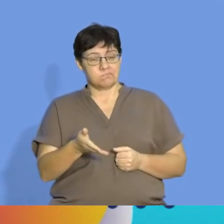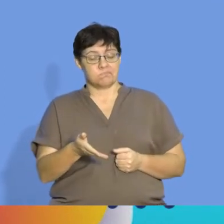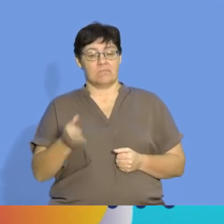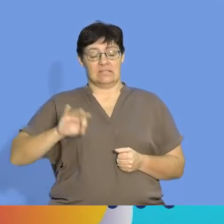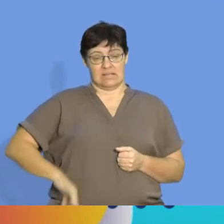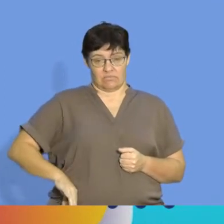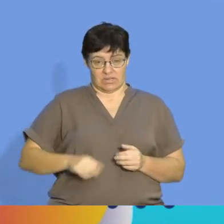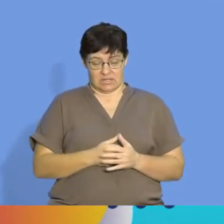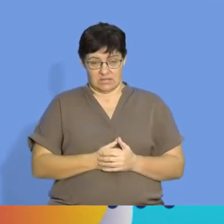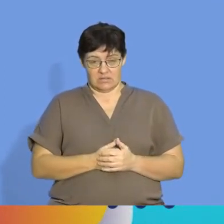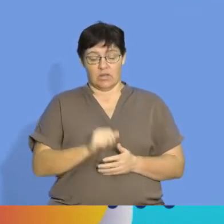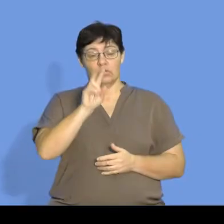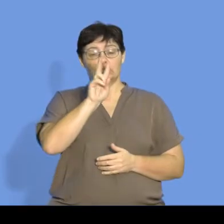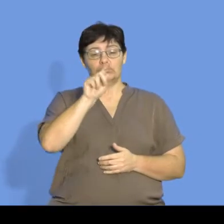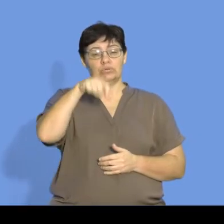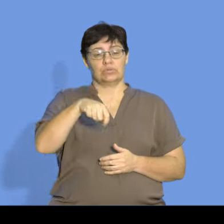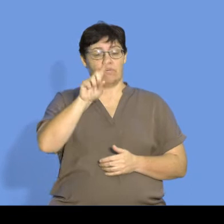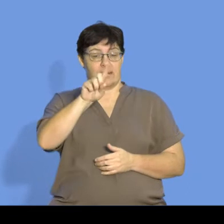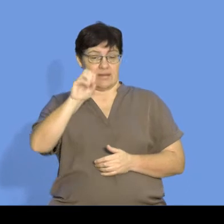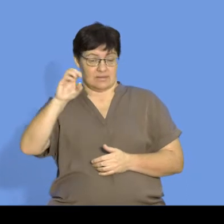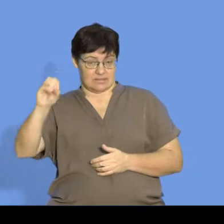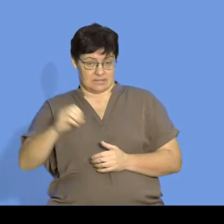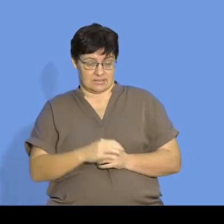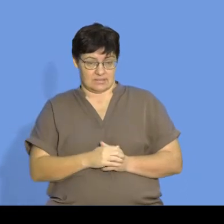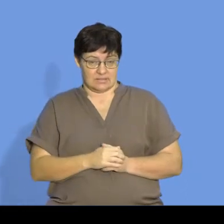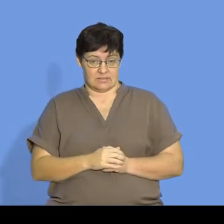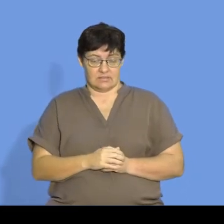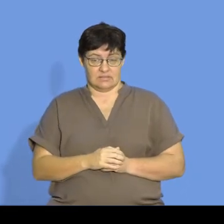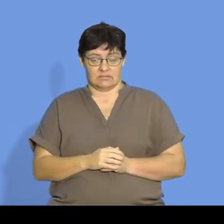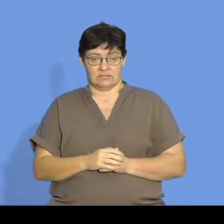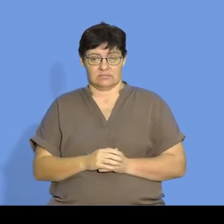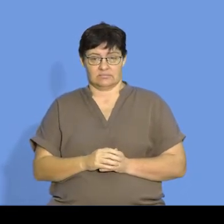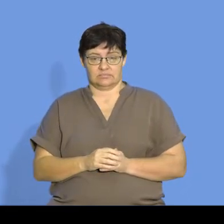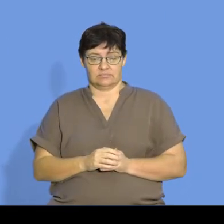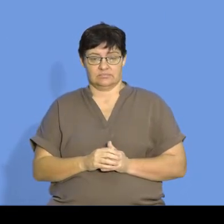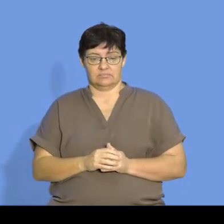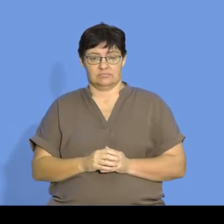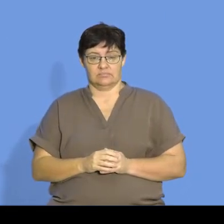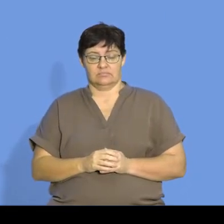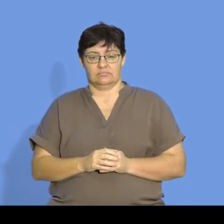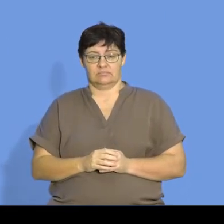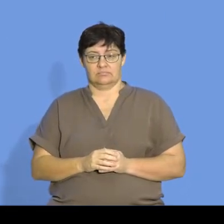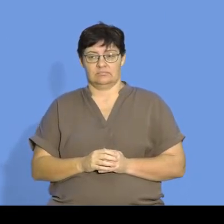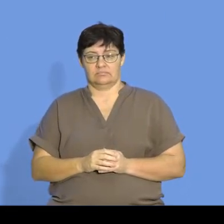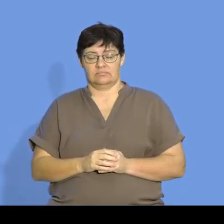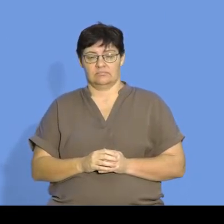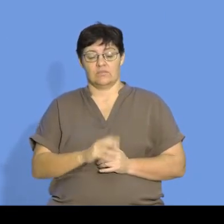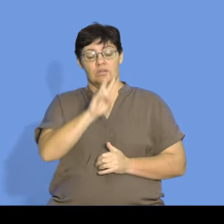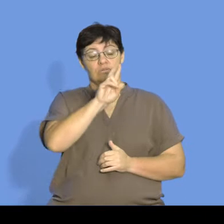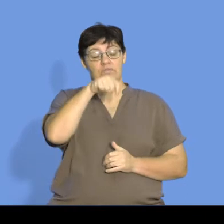the existing salary, which was 2,100, okay? So we got the